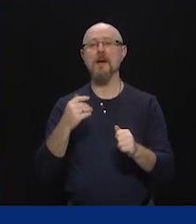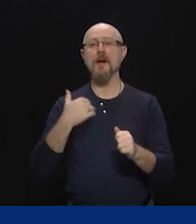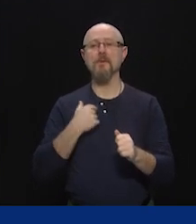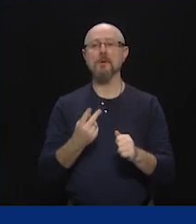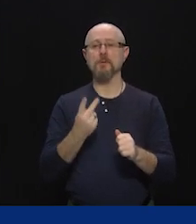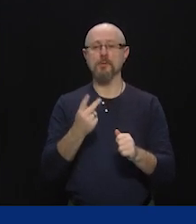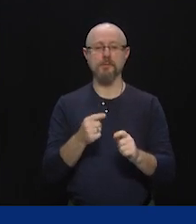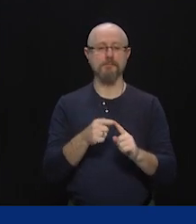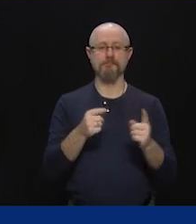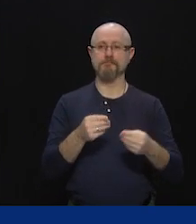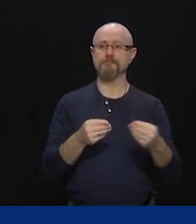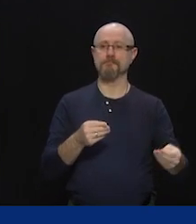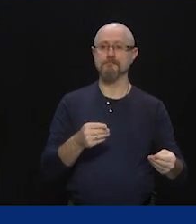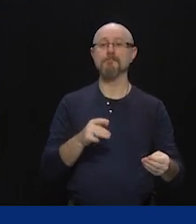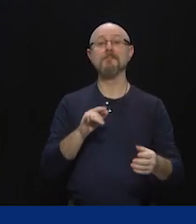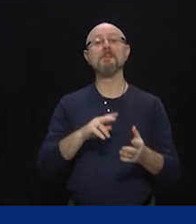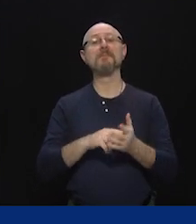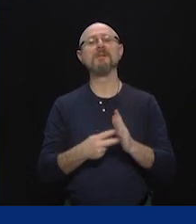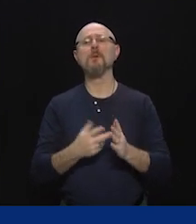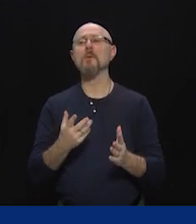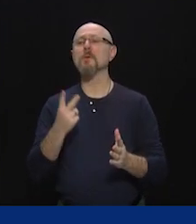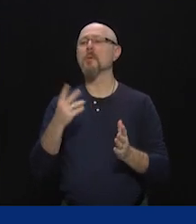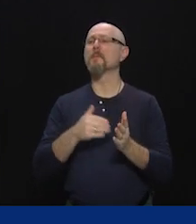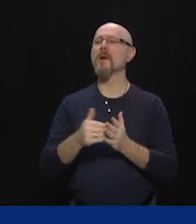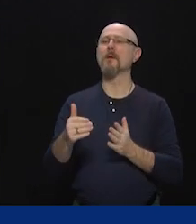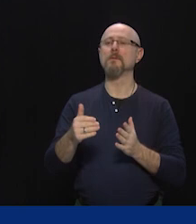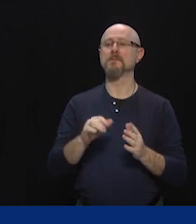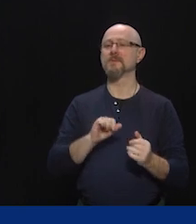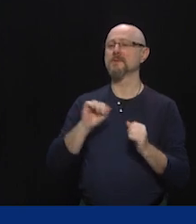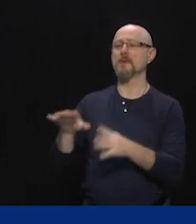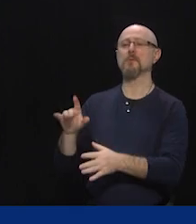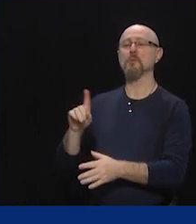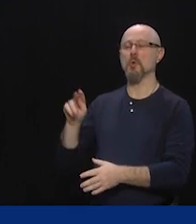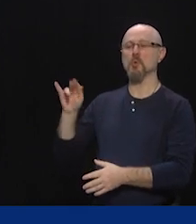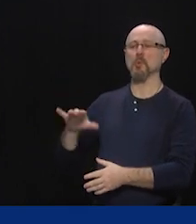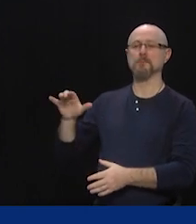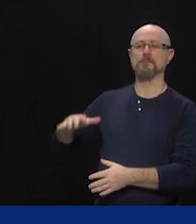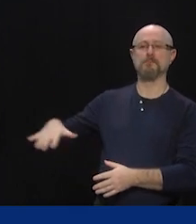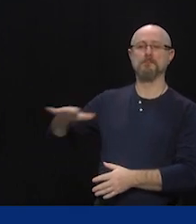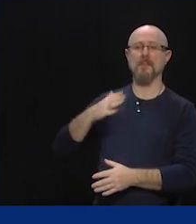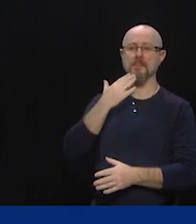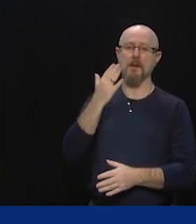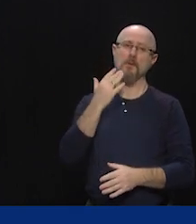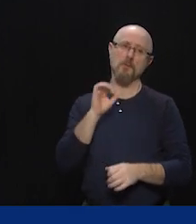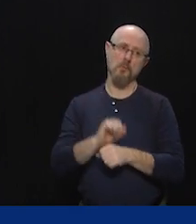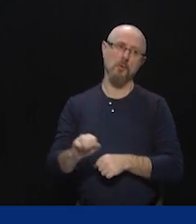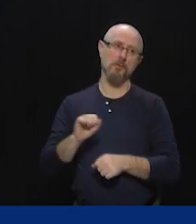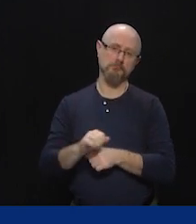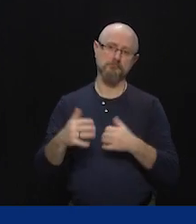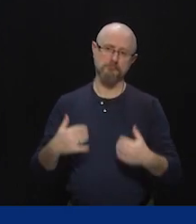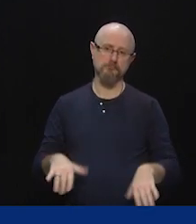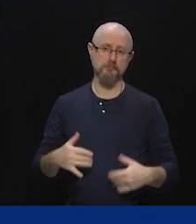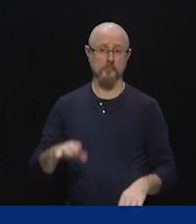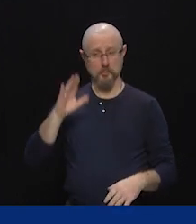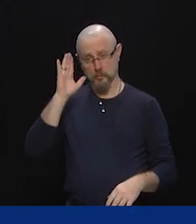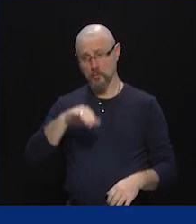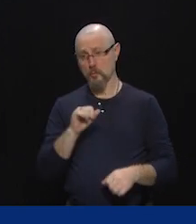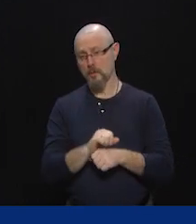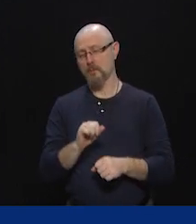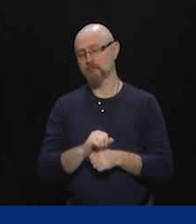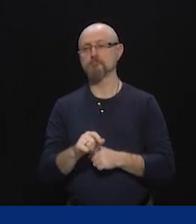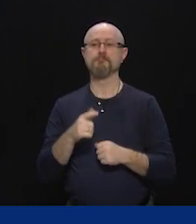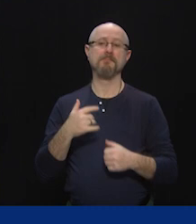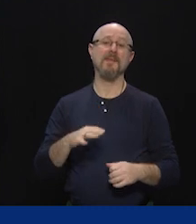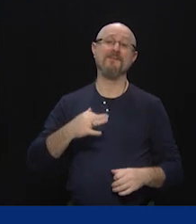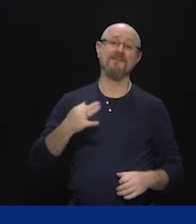is 2 million tests are going to the city of New York. But thank you for all the work that you and your team are doing. I know you worked all through the Christmas